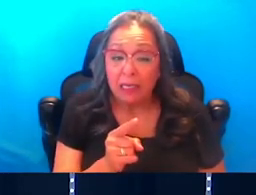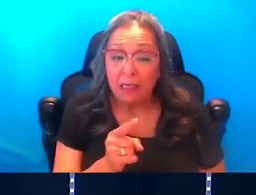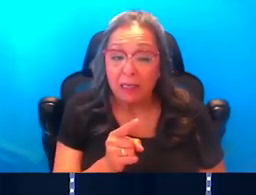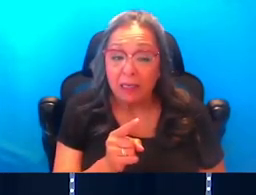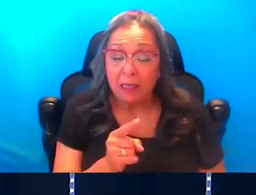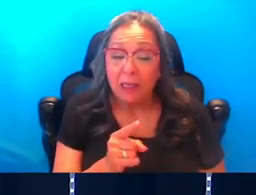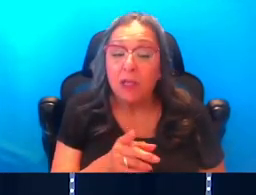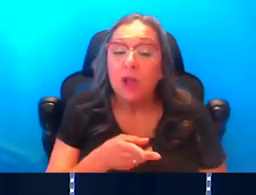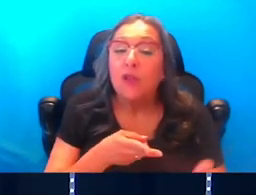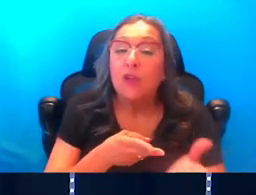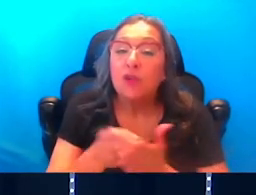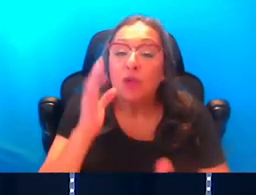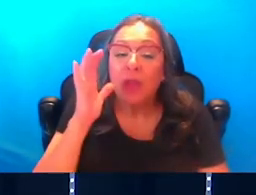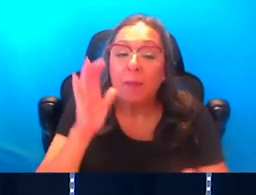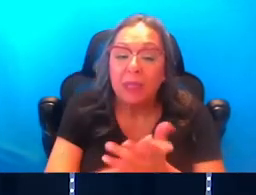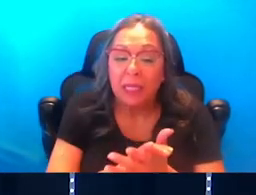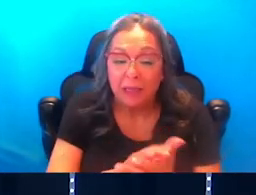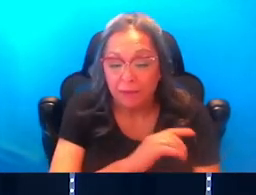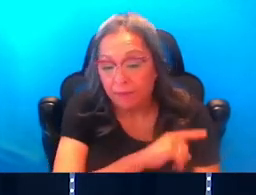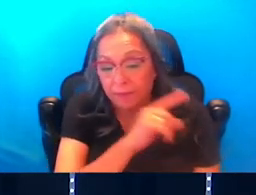believe. We've already covered that one.